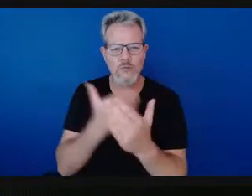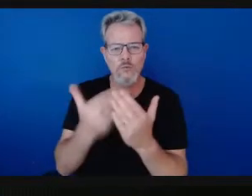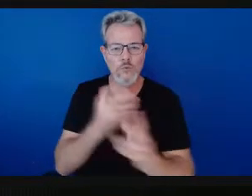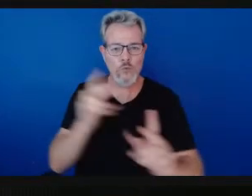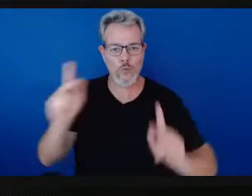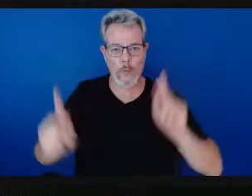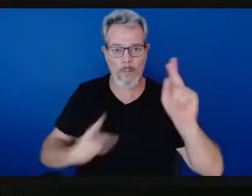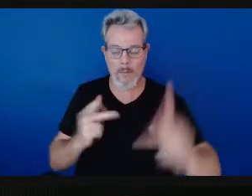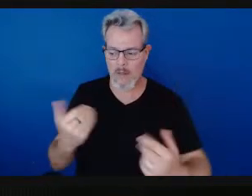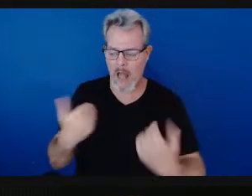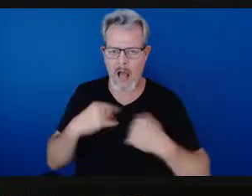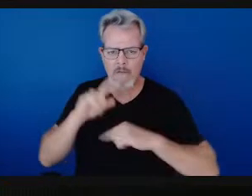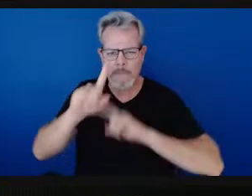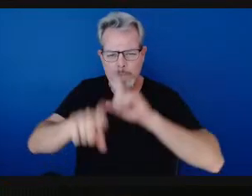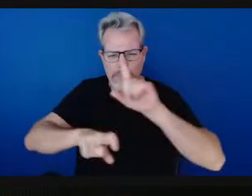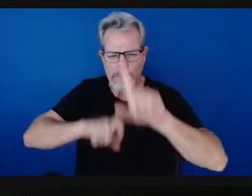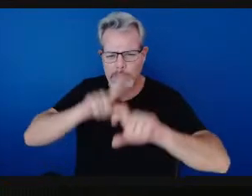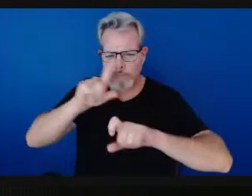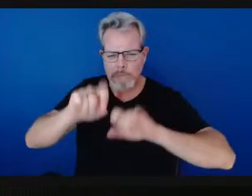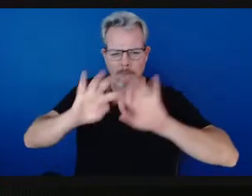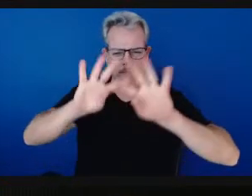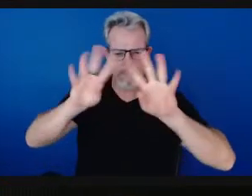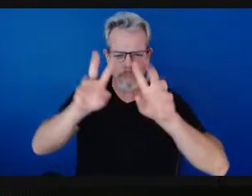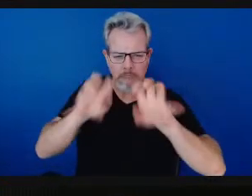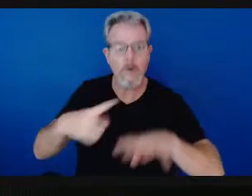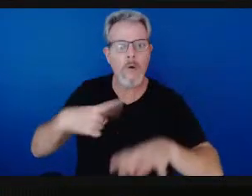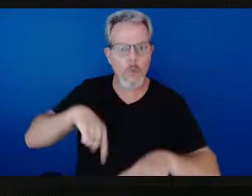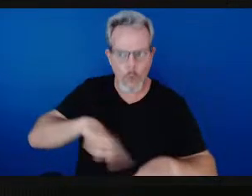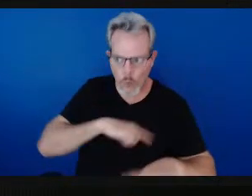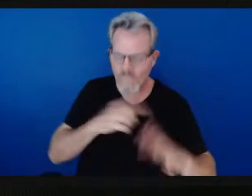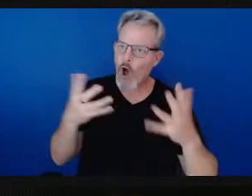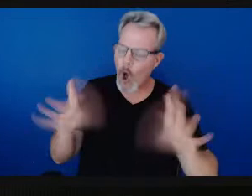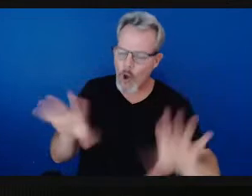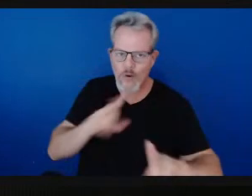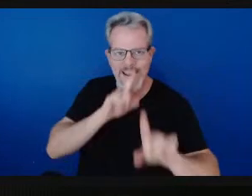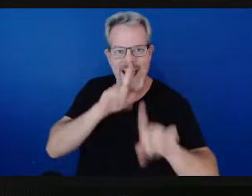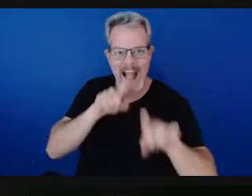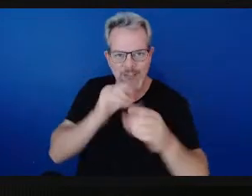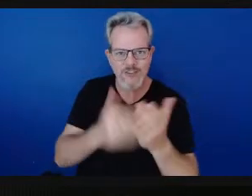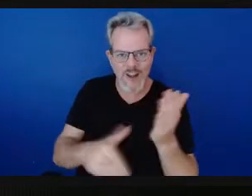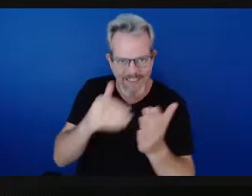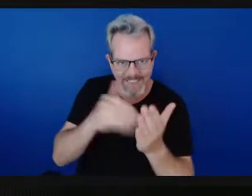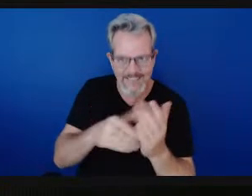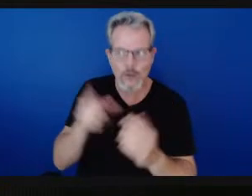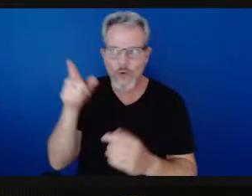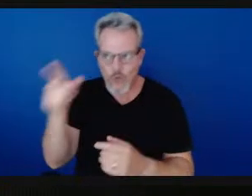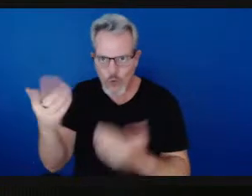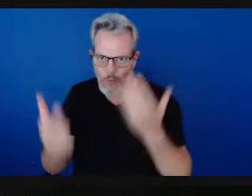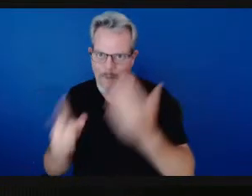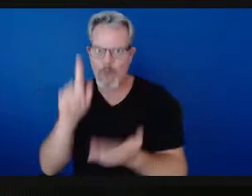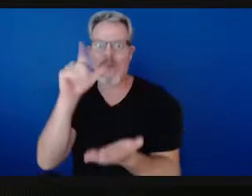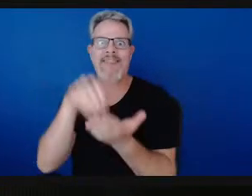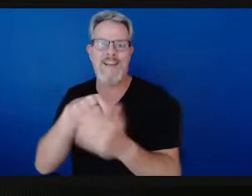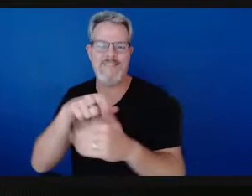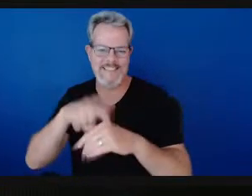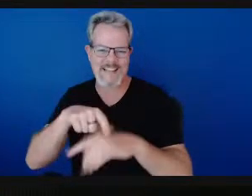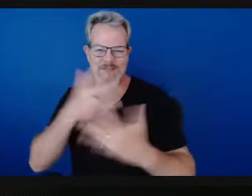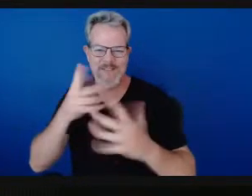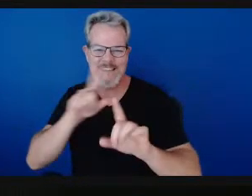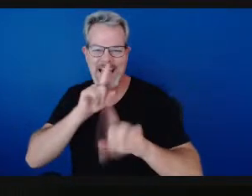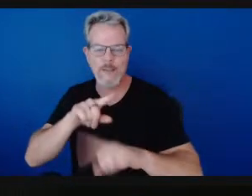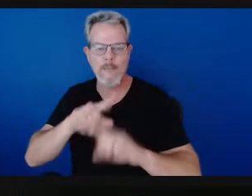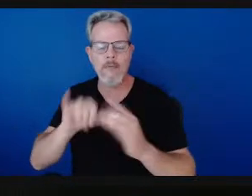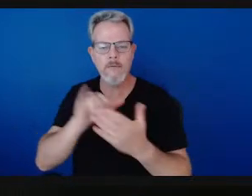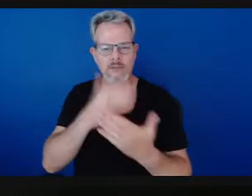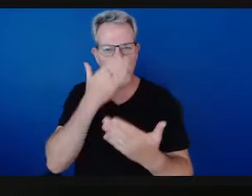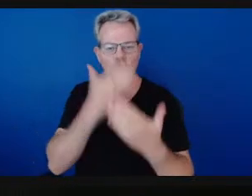lot of questions that we've probably answered 100 times each. You probably answered 1,000, but it's good to go through the